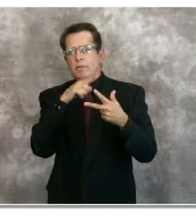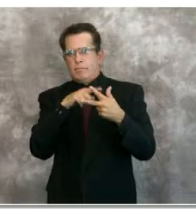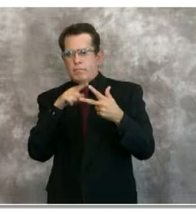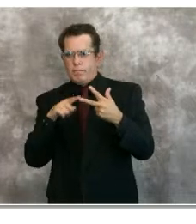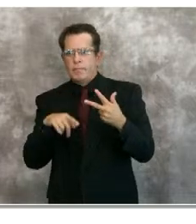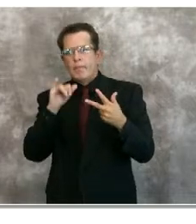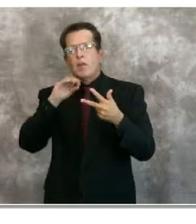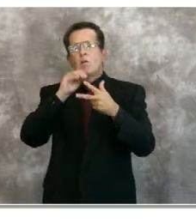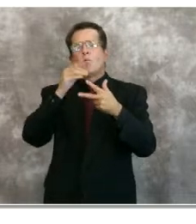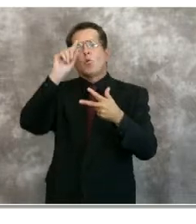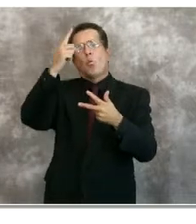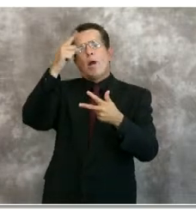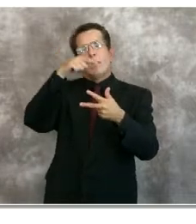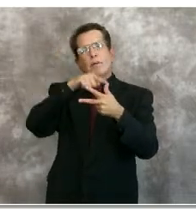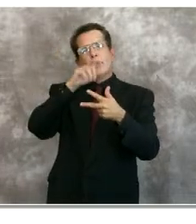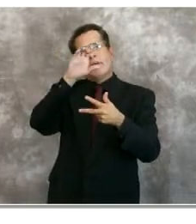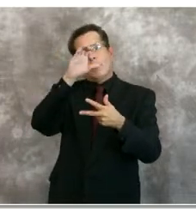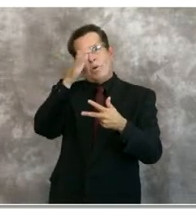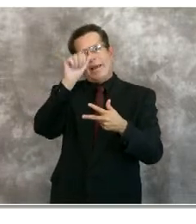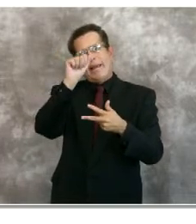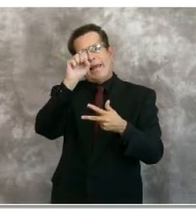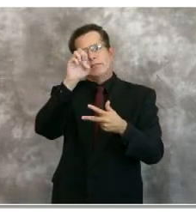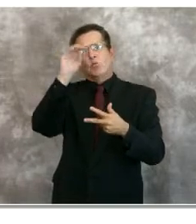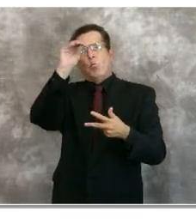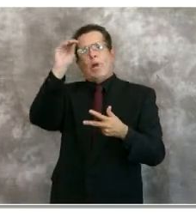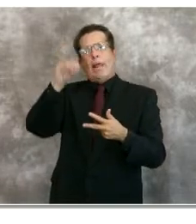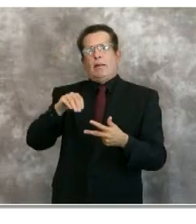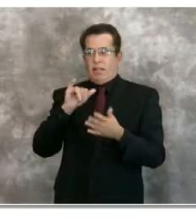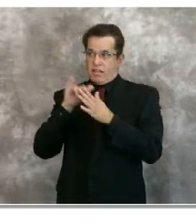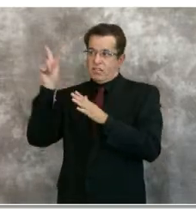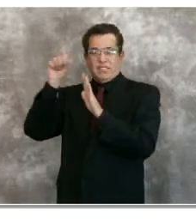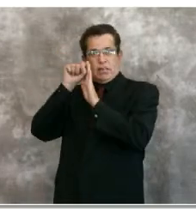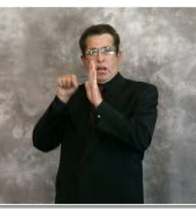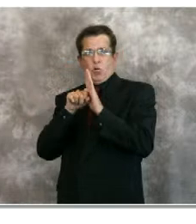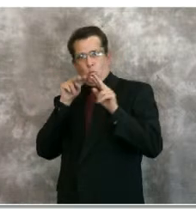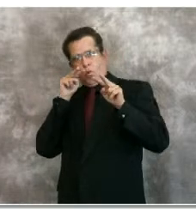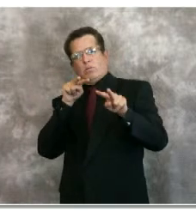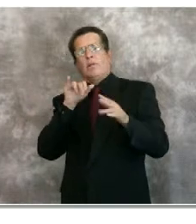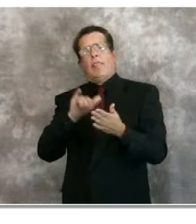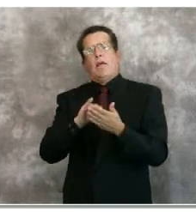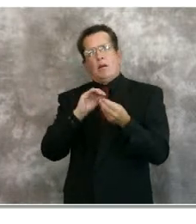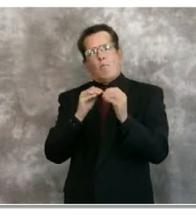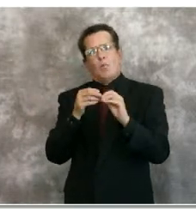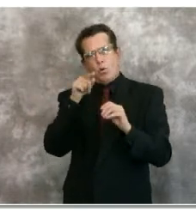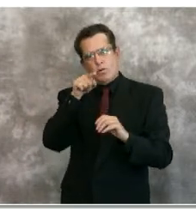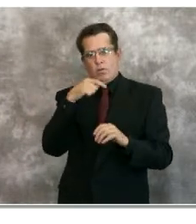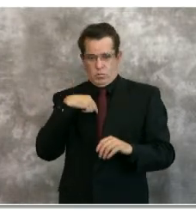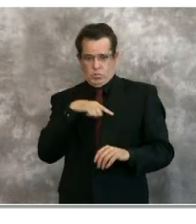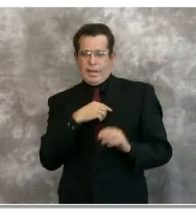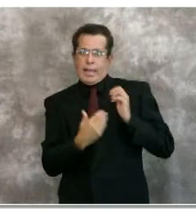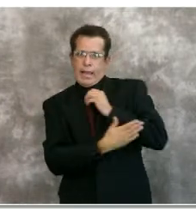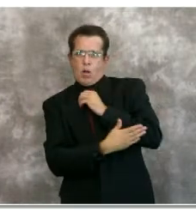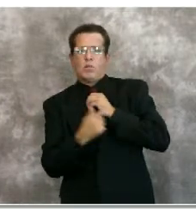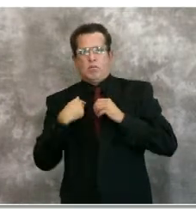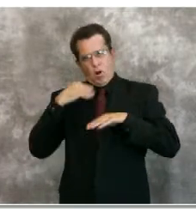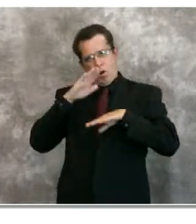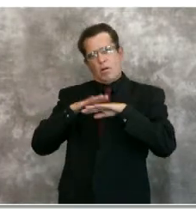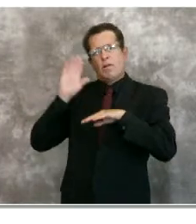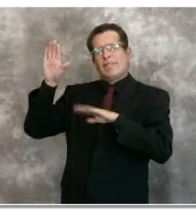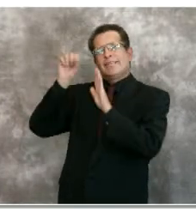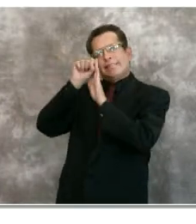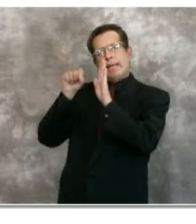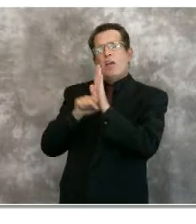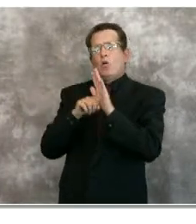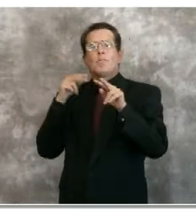to the case rate. This is a state metric and has the county on the state's